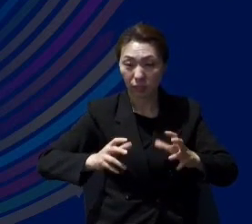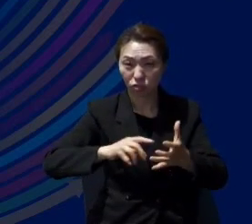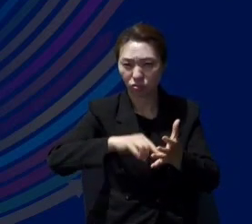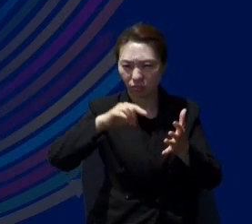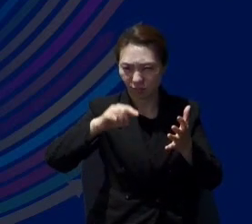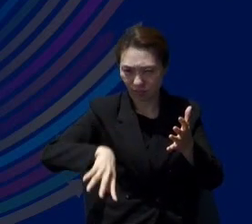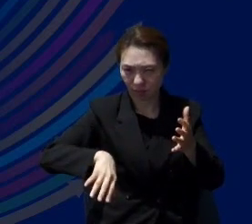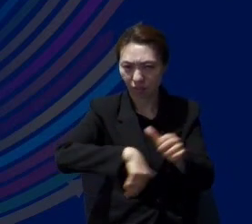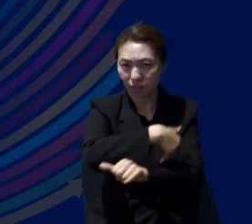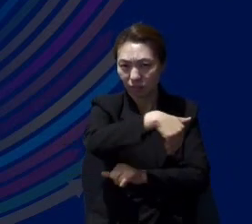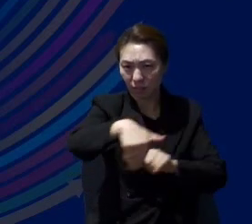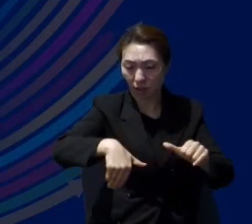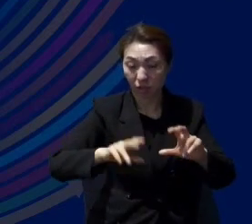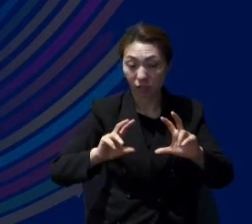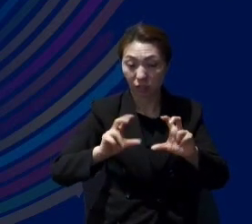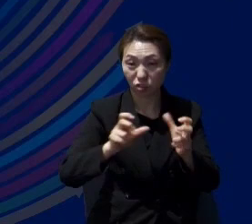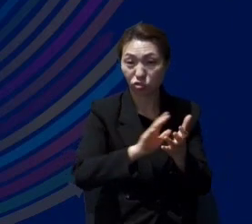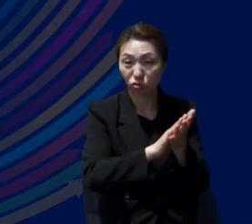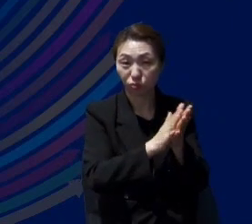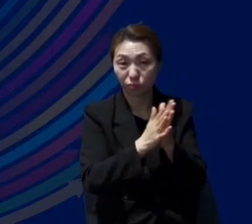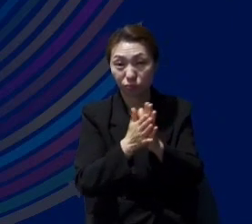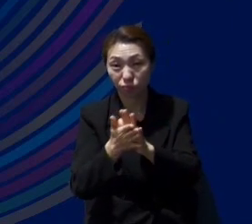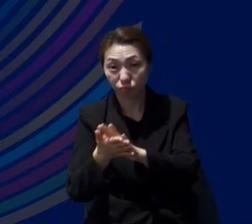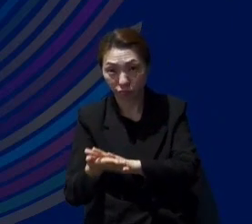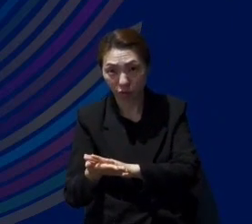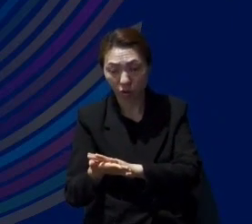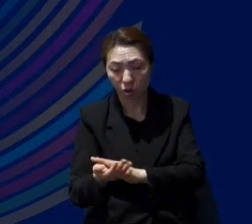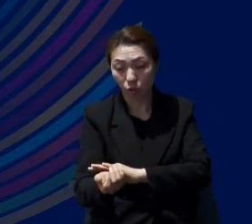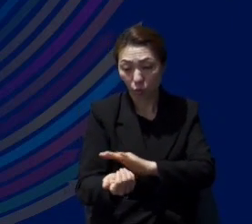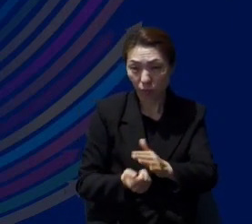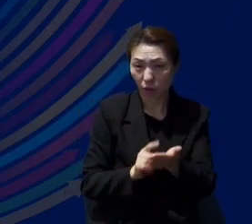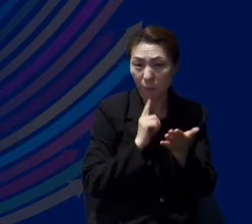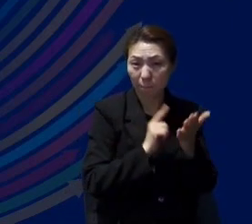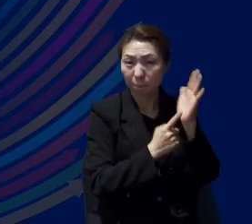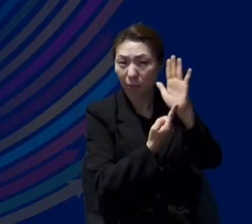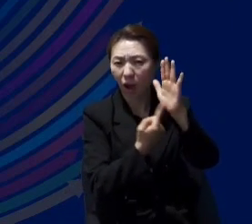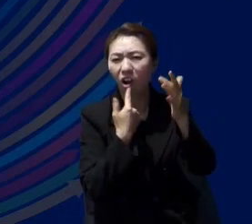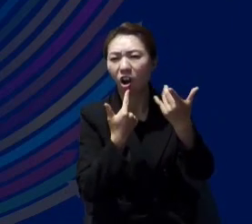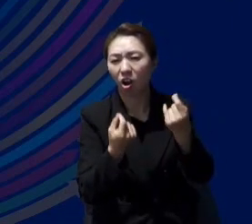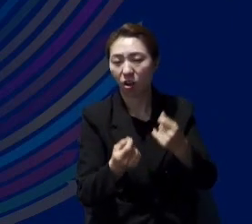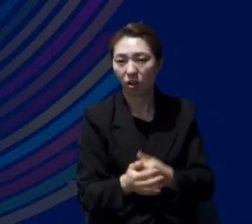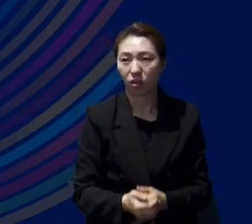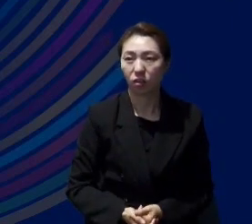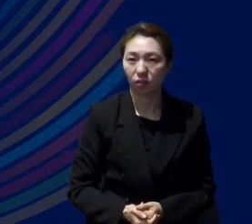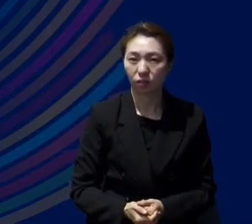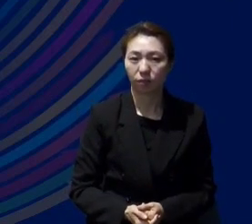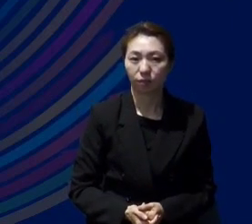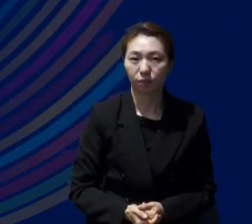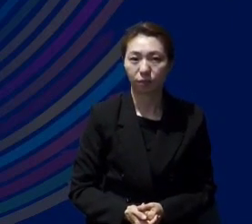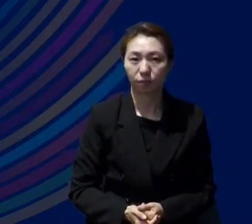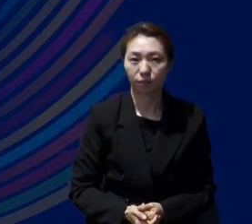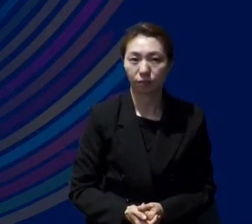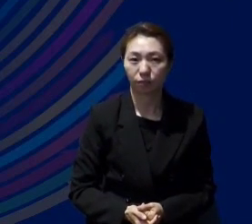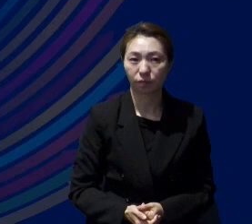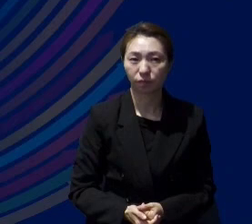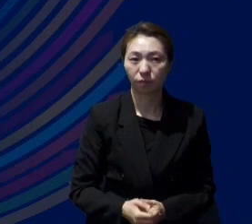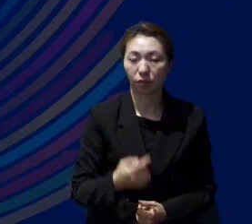start of my intervention. The second is pursuit of sweeping societal transformations, things